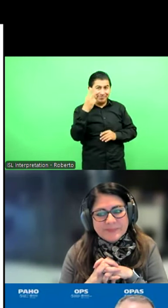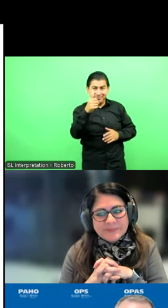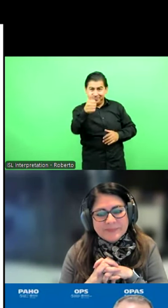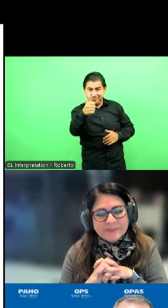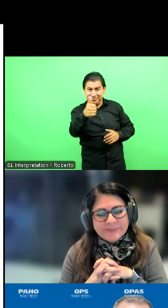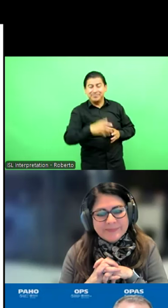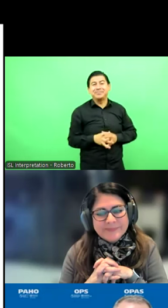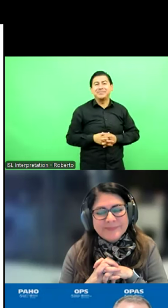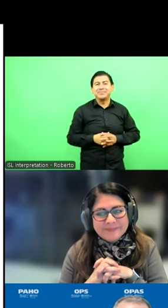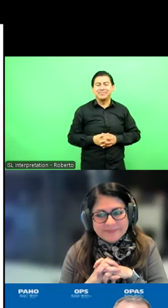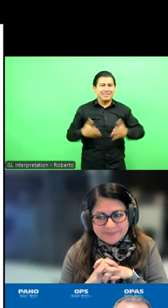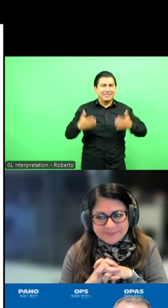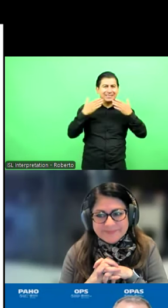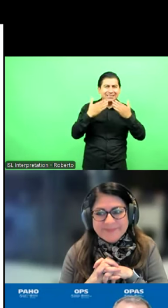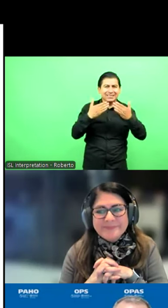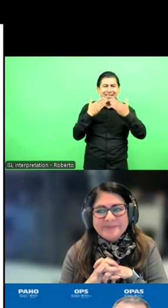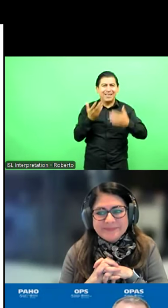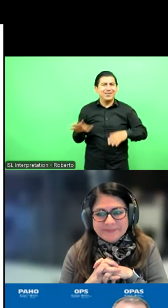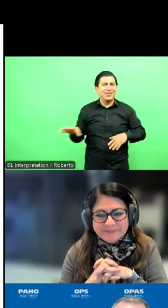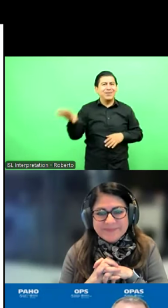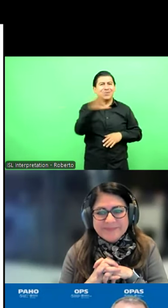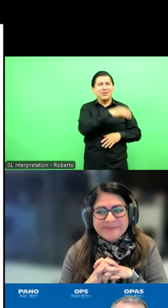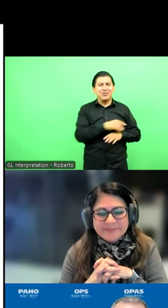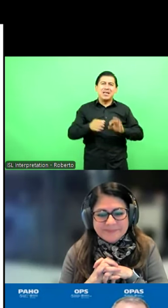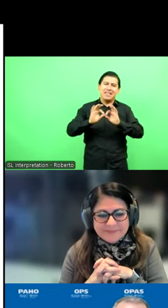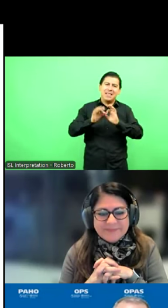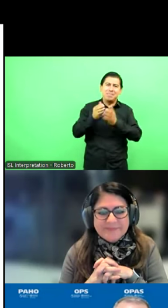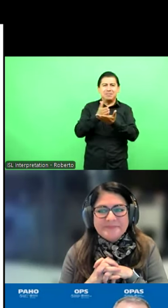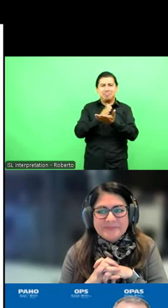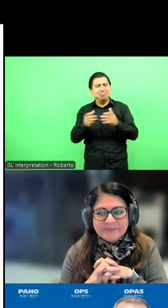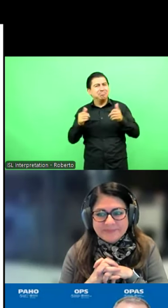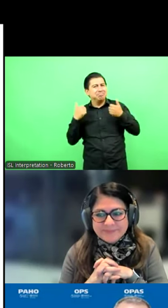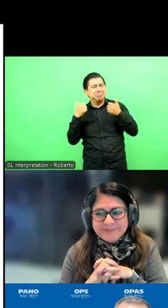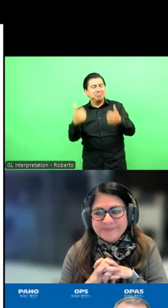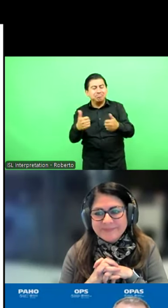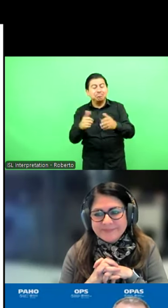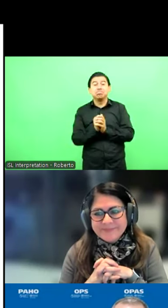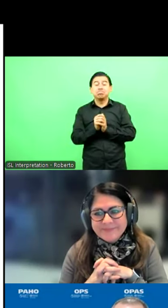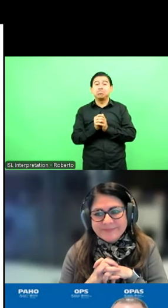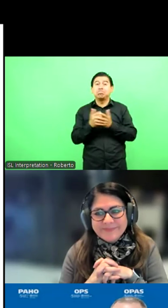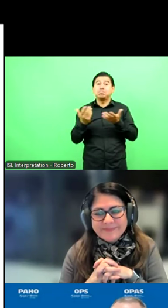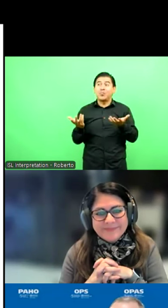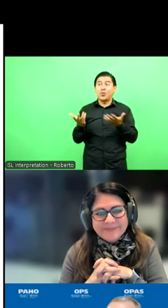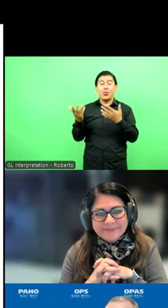our interpreters and also to our team in PAHO. Thank you. Thank you so much.